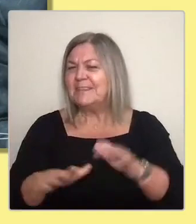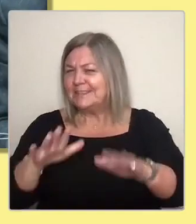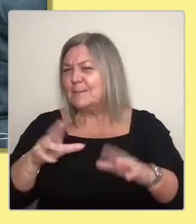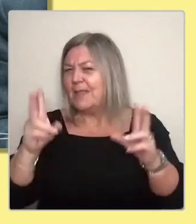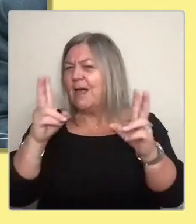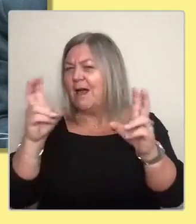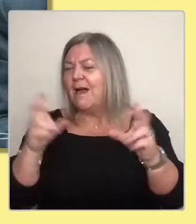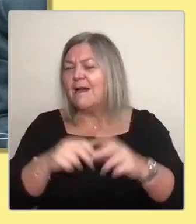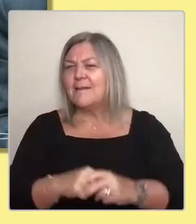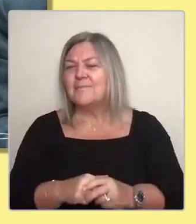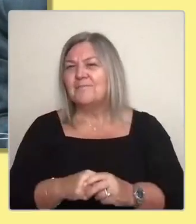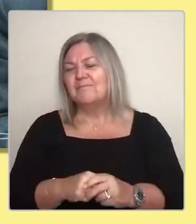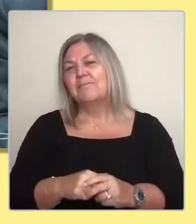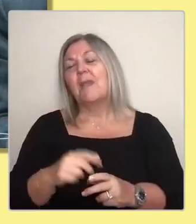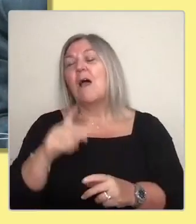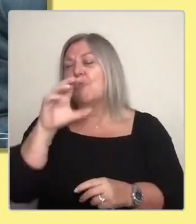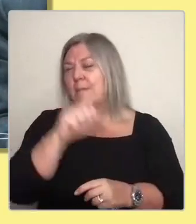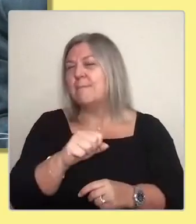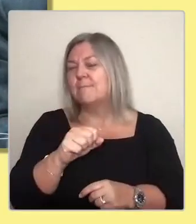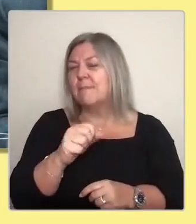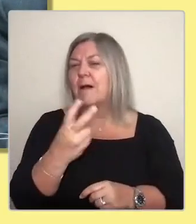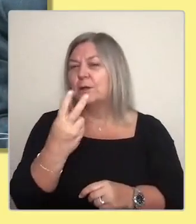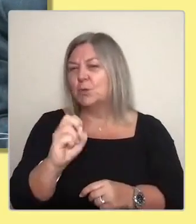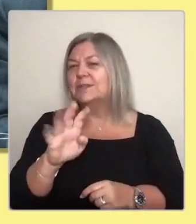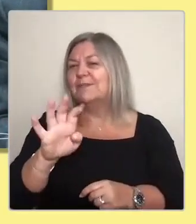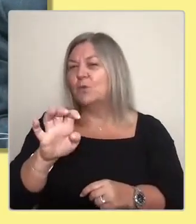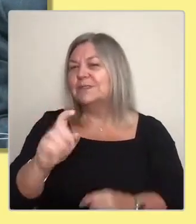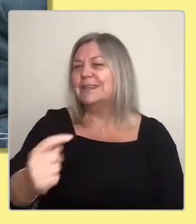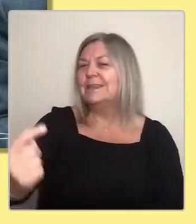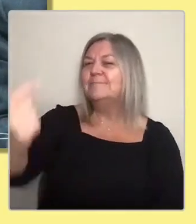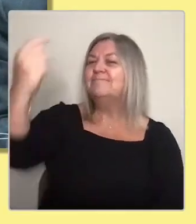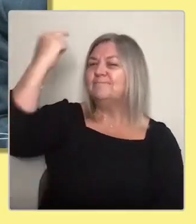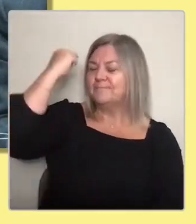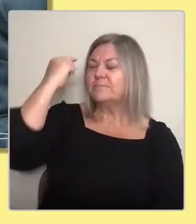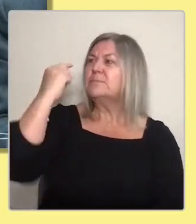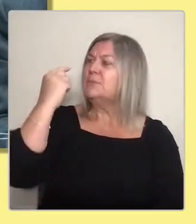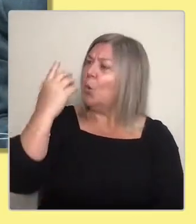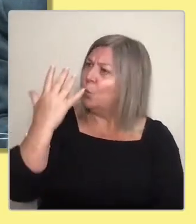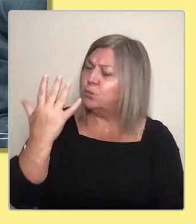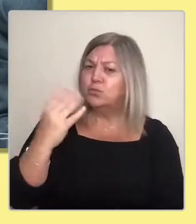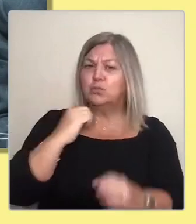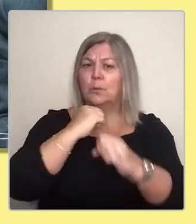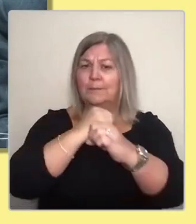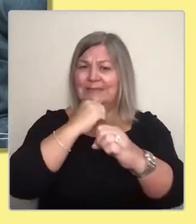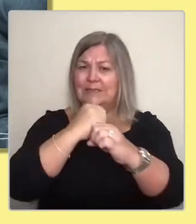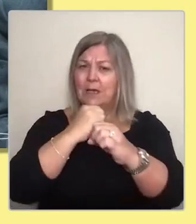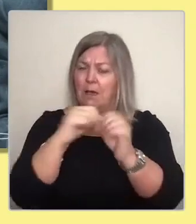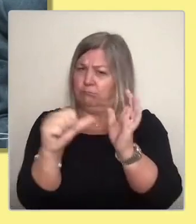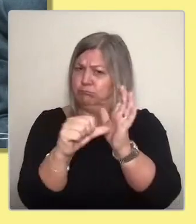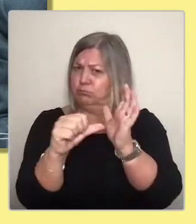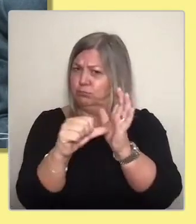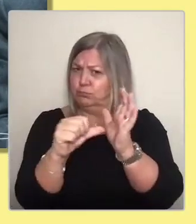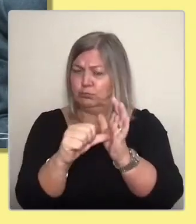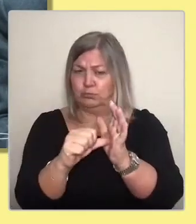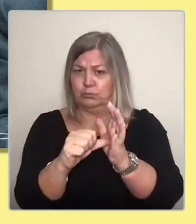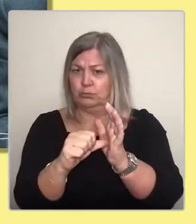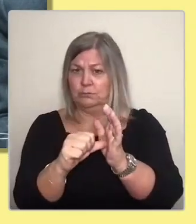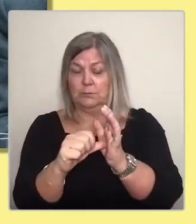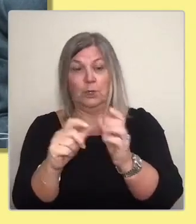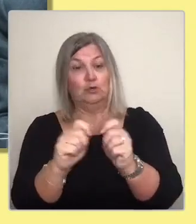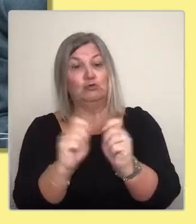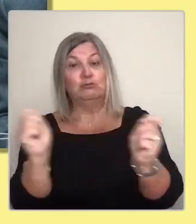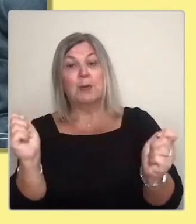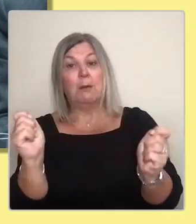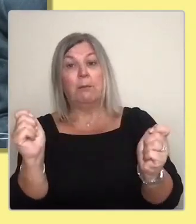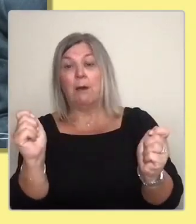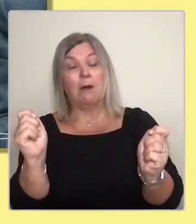that certainly in 2014, it was a very challenging media environment for us in that we didn't have any newspapers supporting us until very late